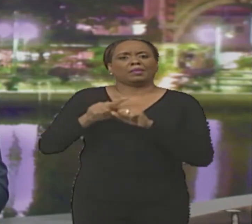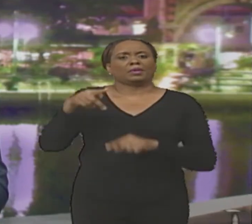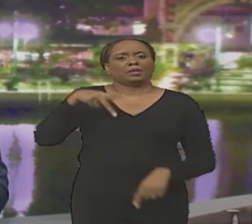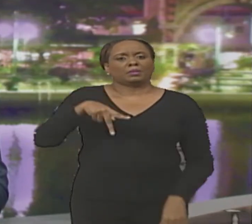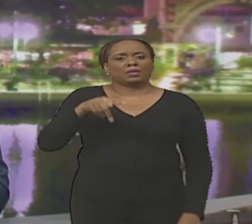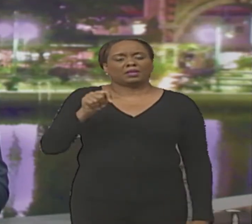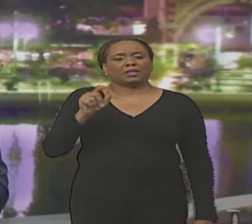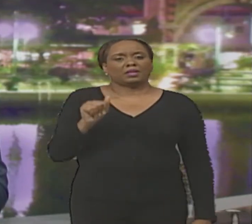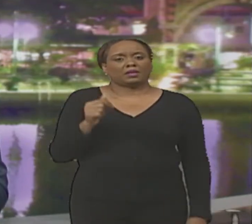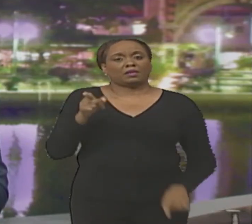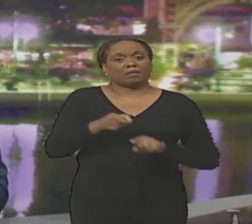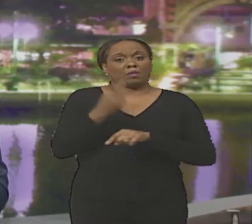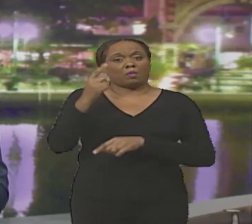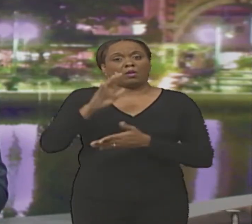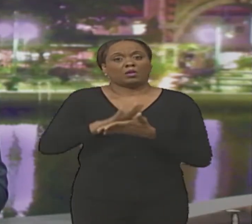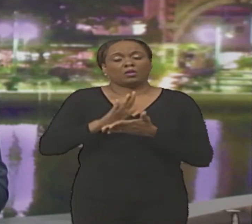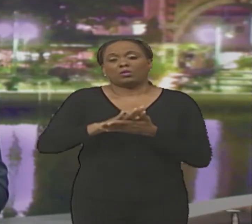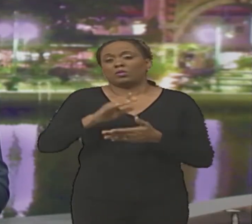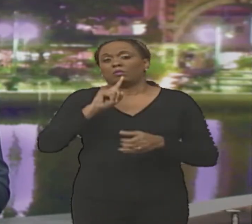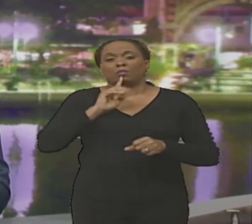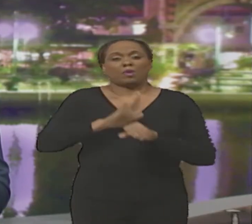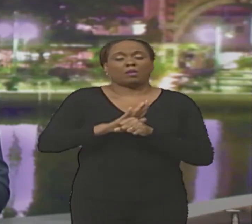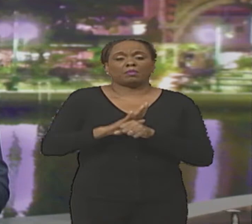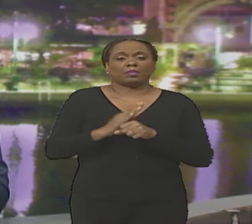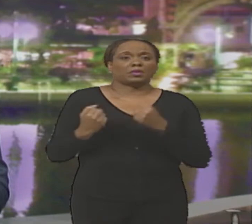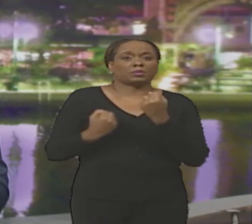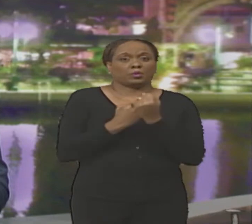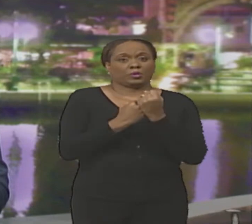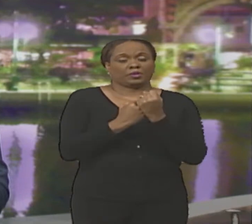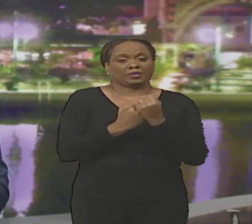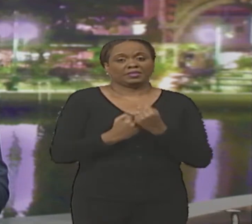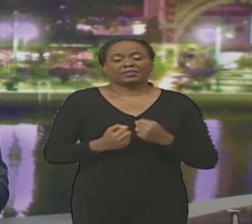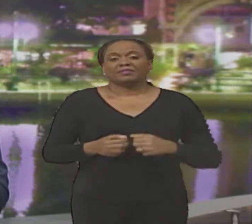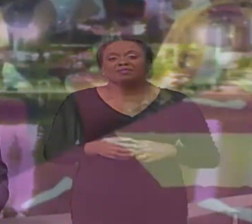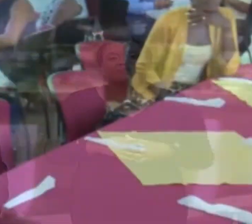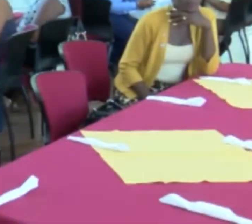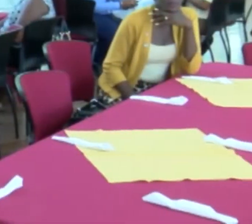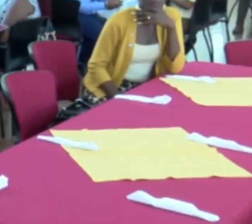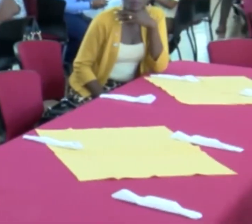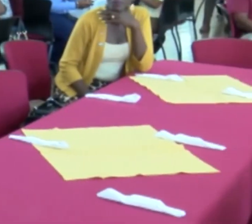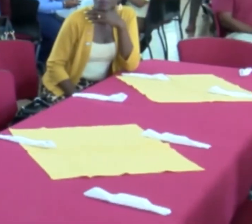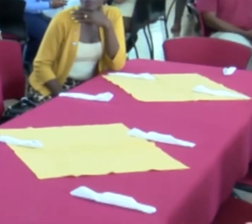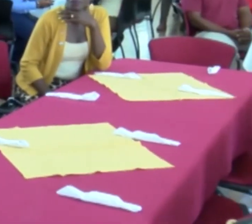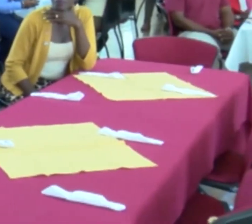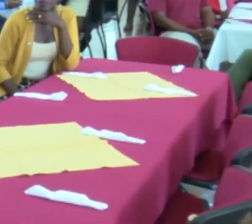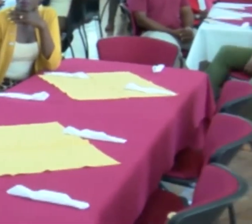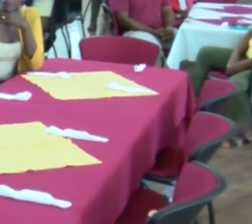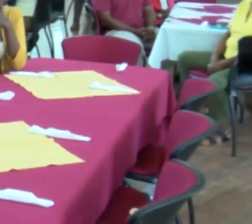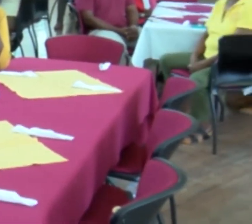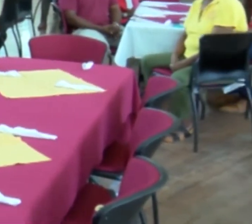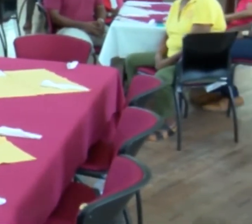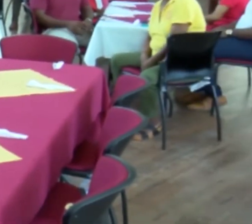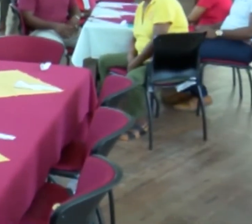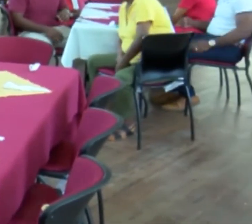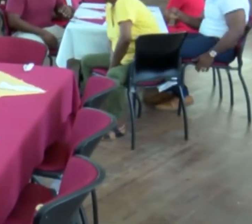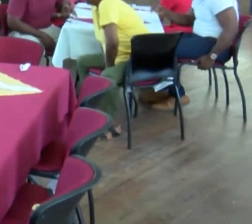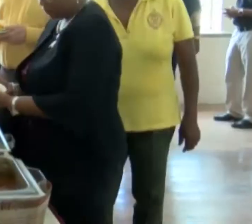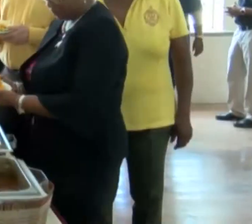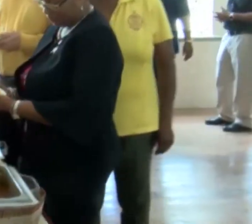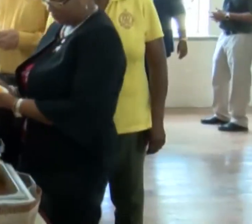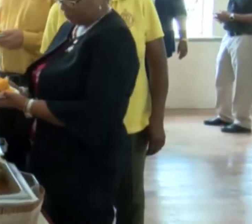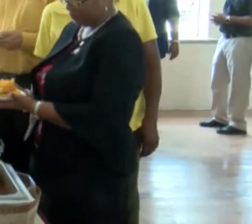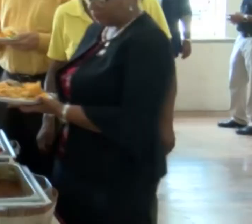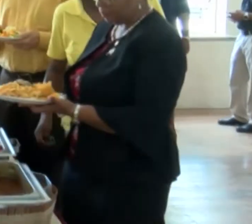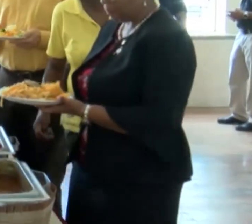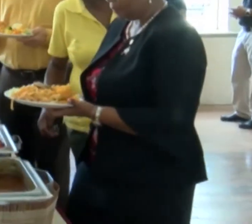at one of them has pledged its support. To celebrate World Teachers' Day, teaching staff at Harrison College were treated to a